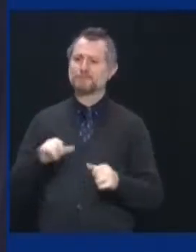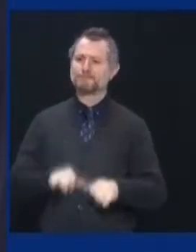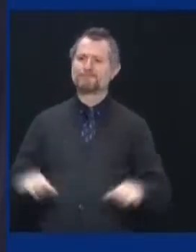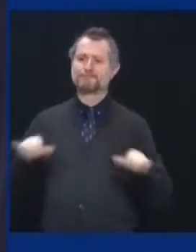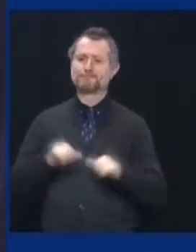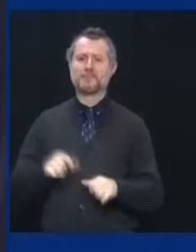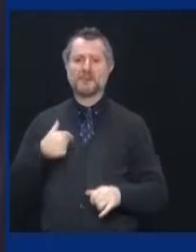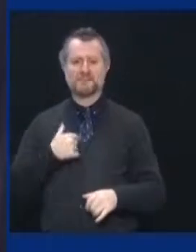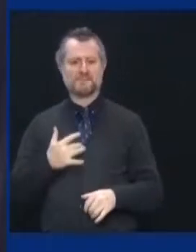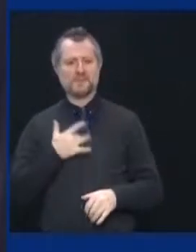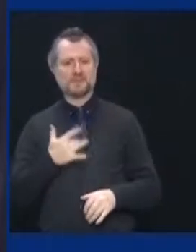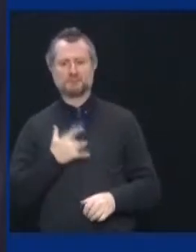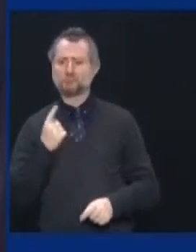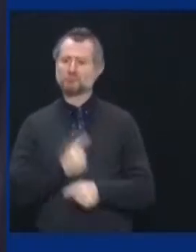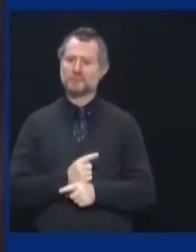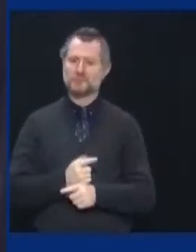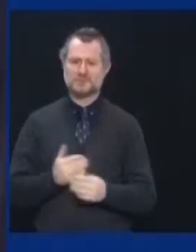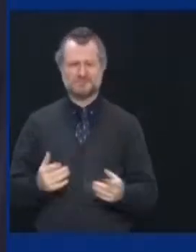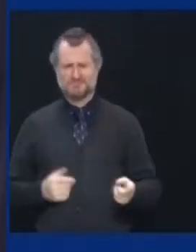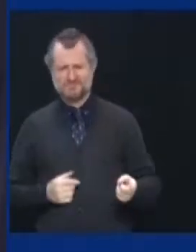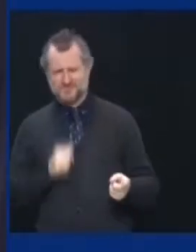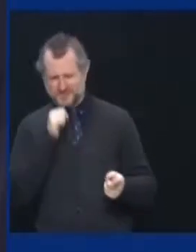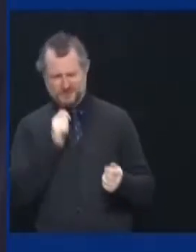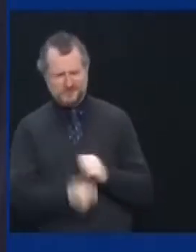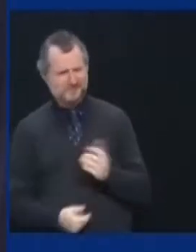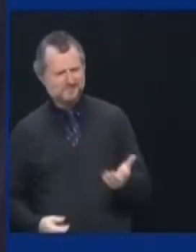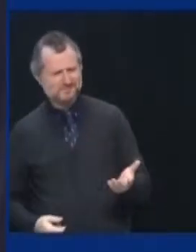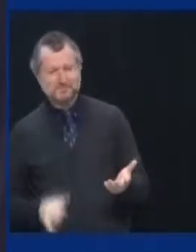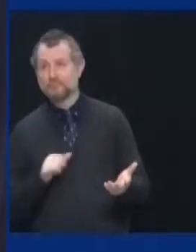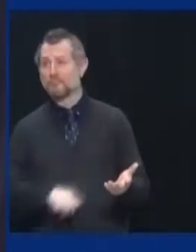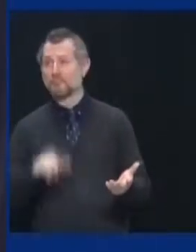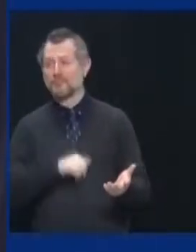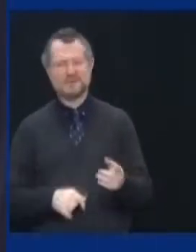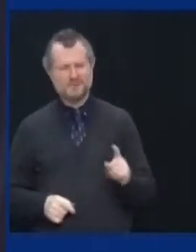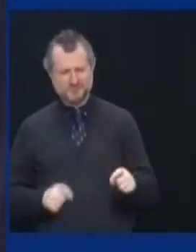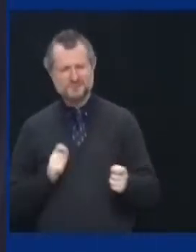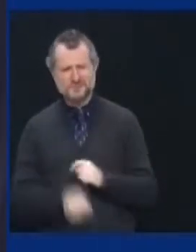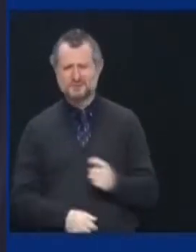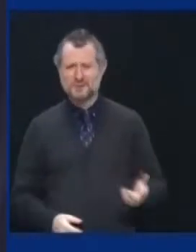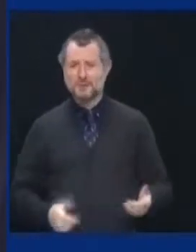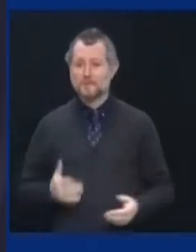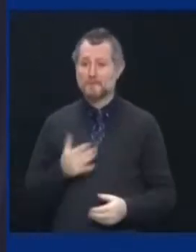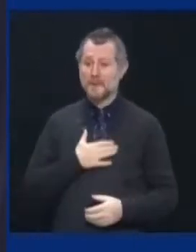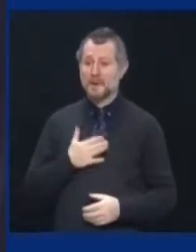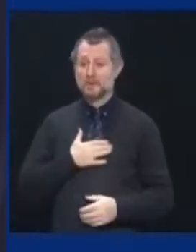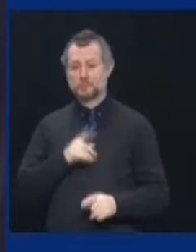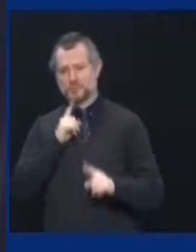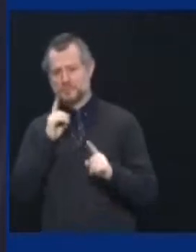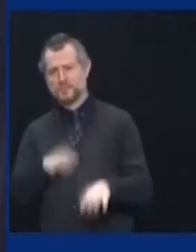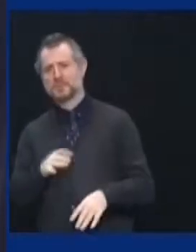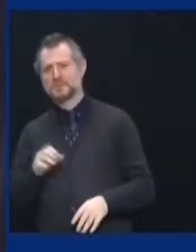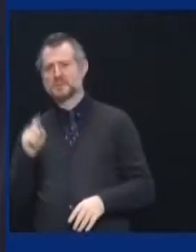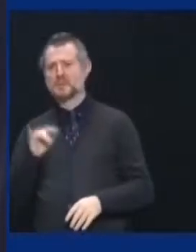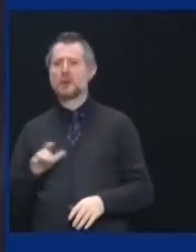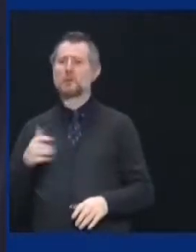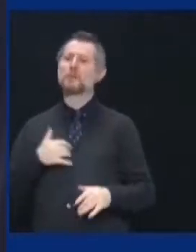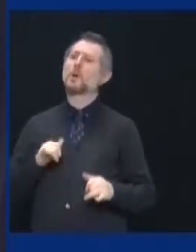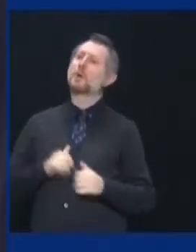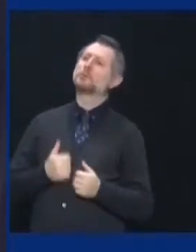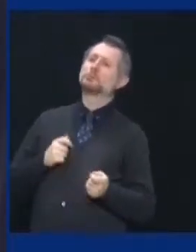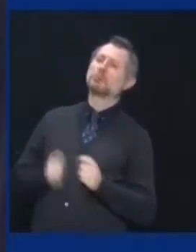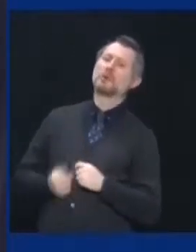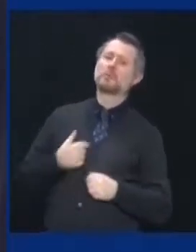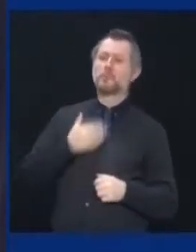believes it's doing the right thing. How should you change your reporting style, Zach Fink, to be a better